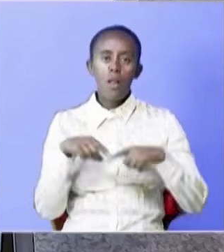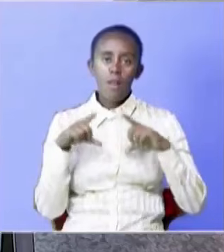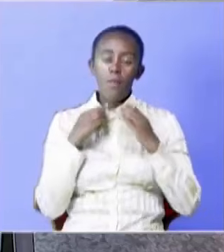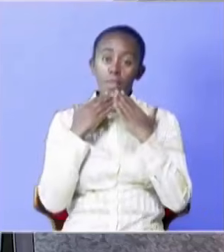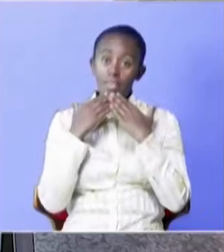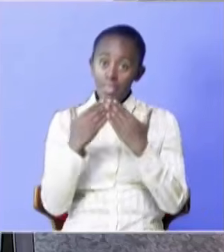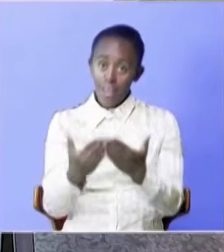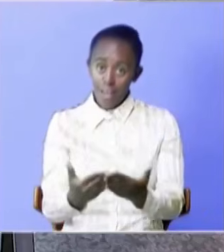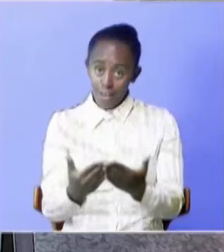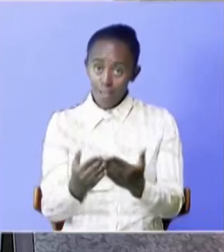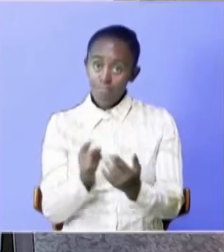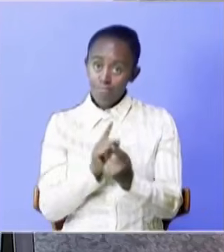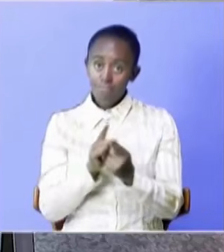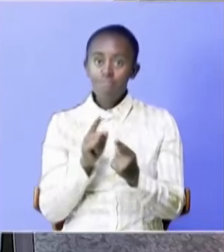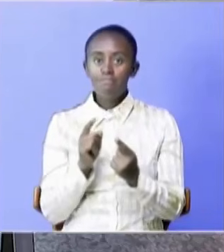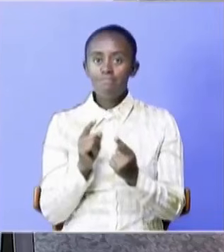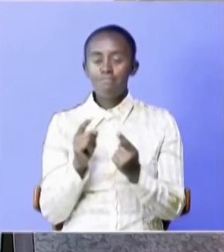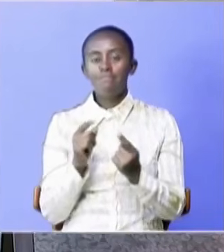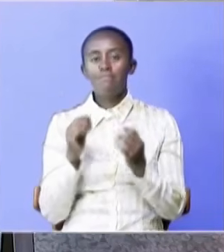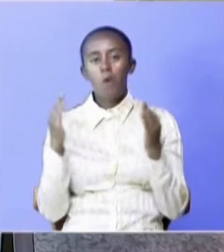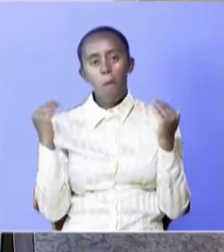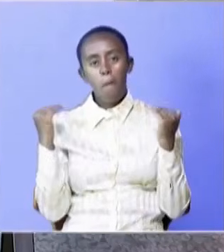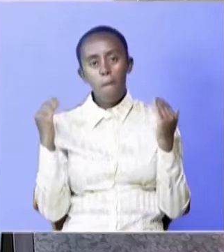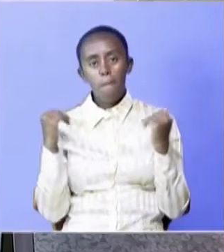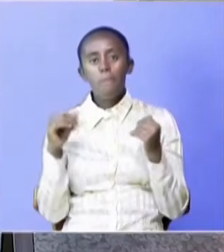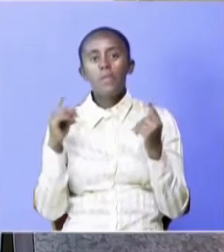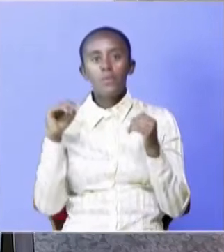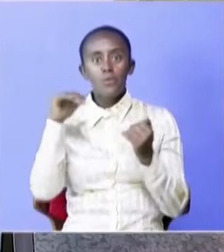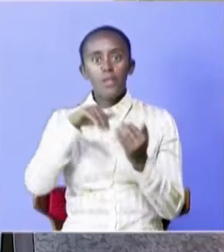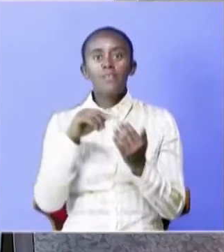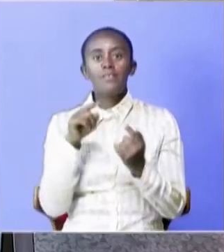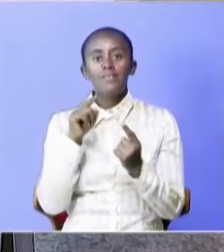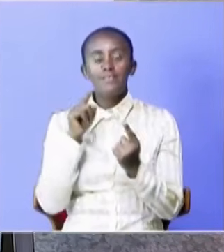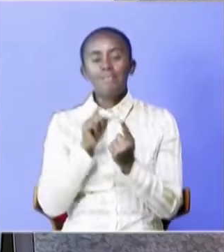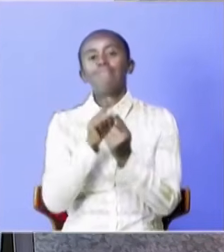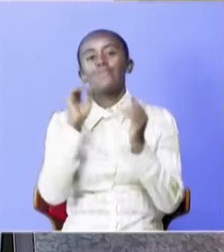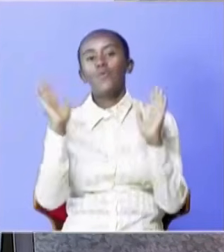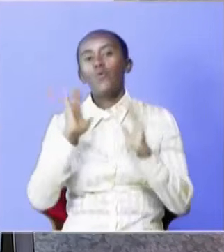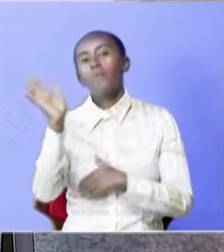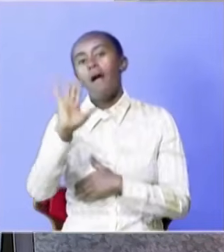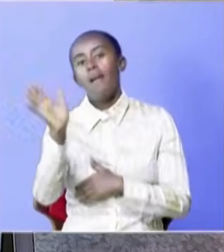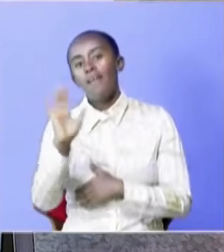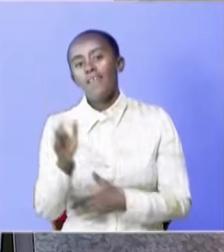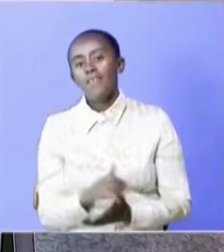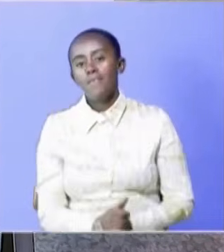Thank you for tuning in, and I hope to see you again next time. Goodbye.